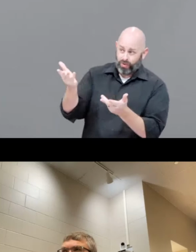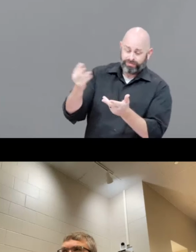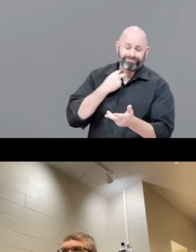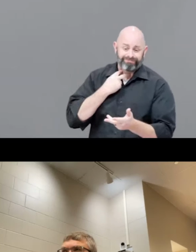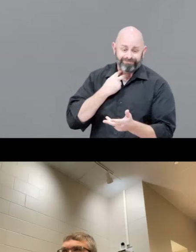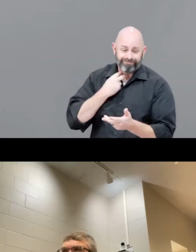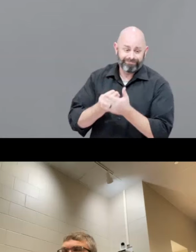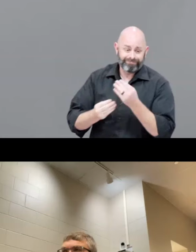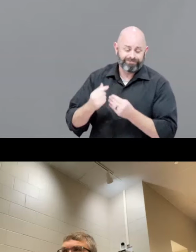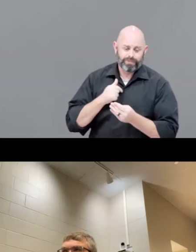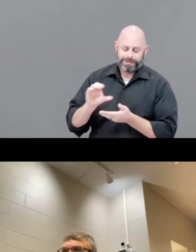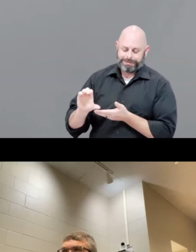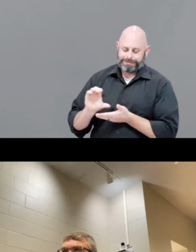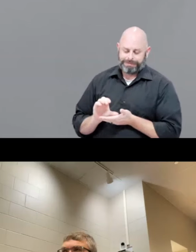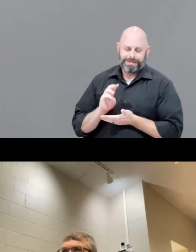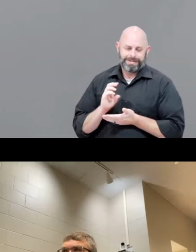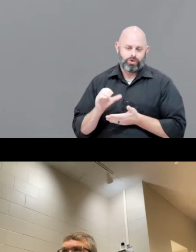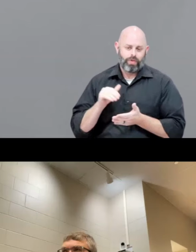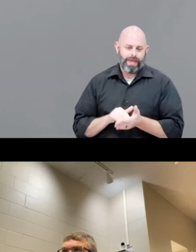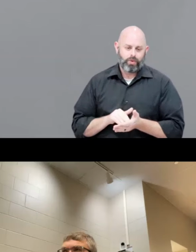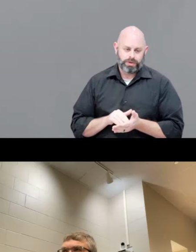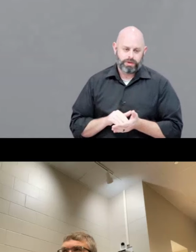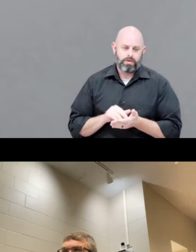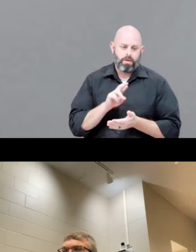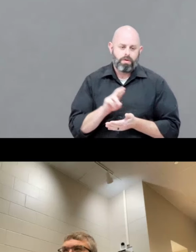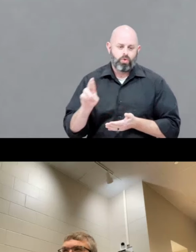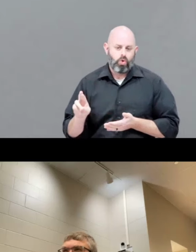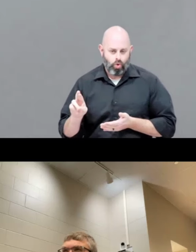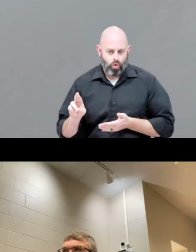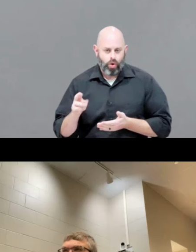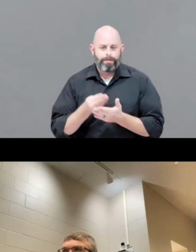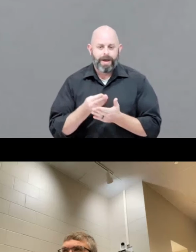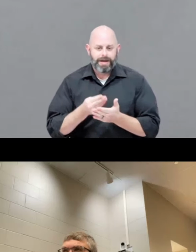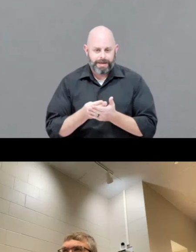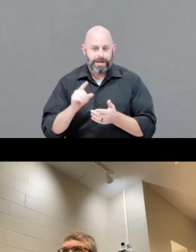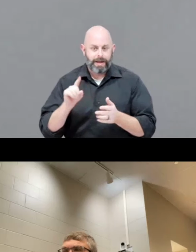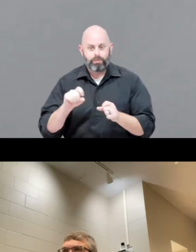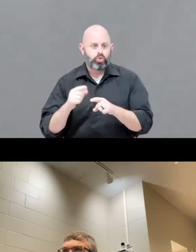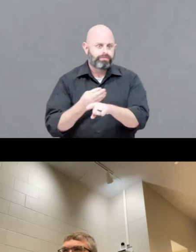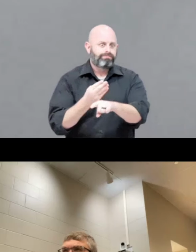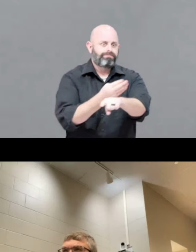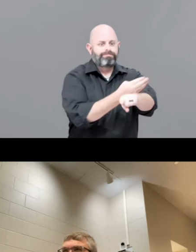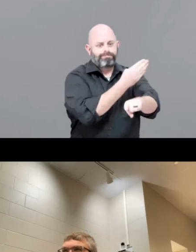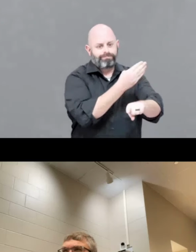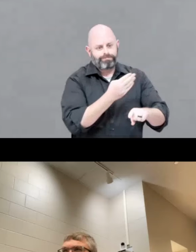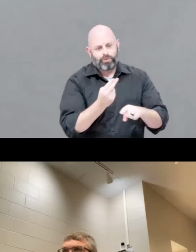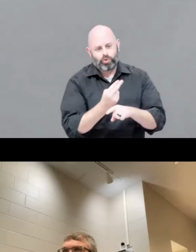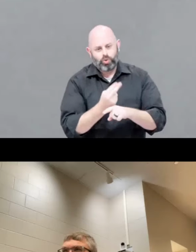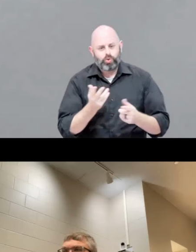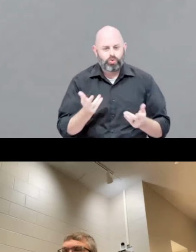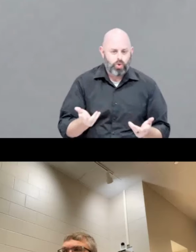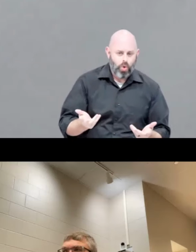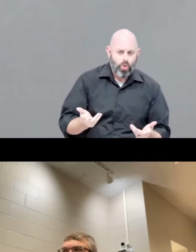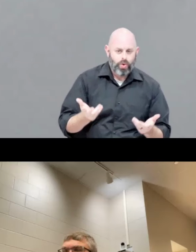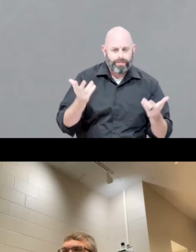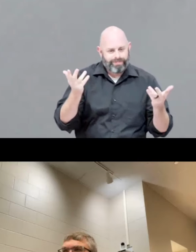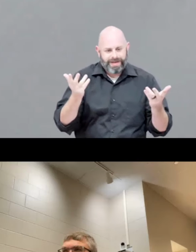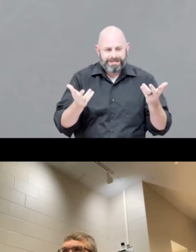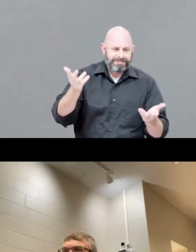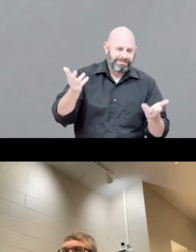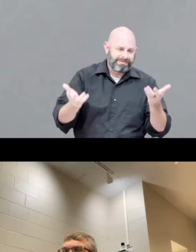situation, we were only able to get 600,000 R&R monies to be able to use. So it is,